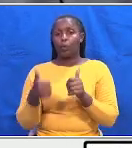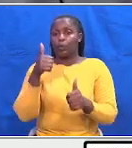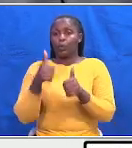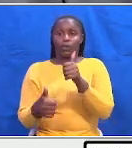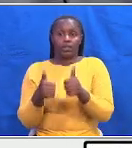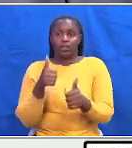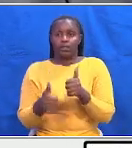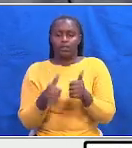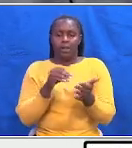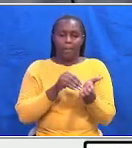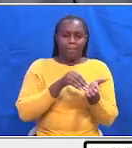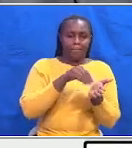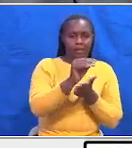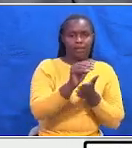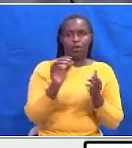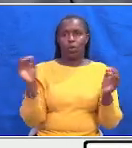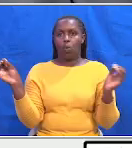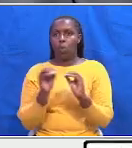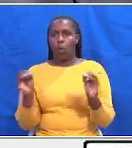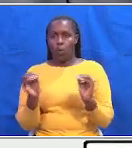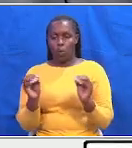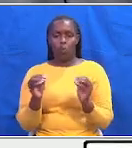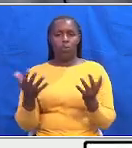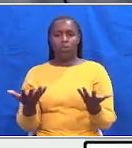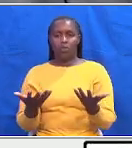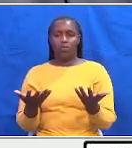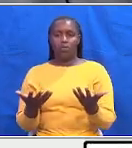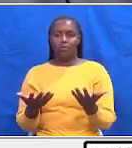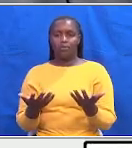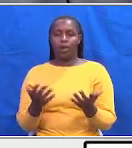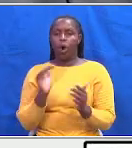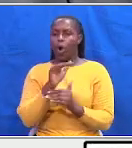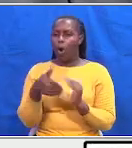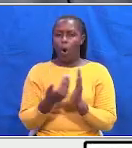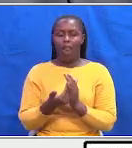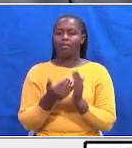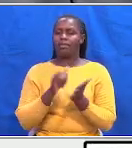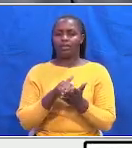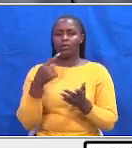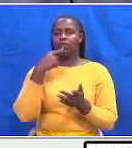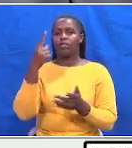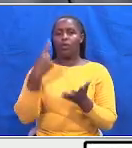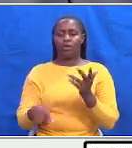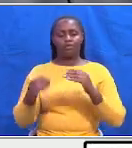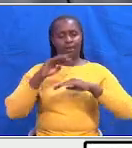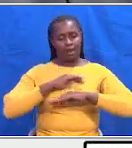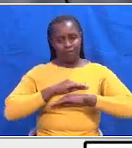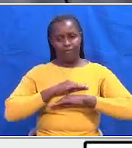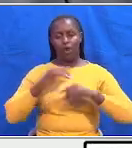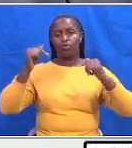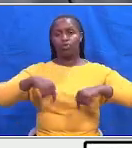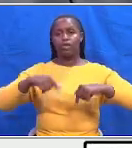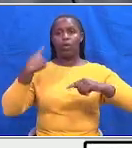that remains unpaid, it's written deferred. Don'ts are saying enough is enough. Today we are